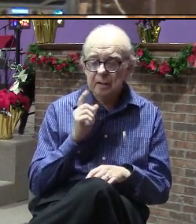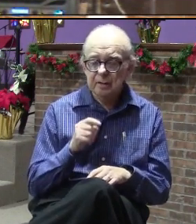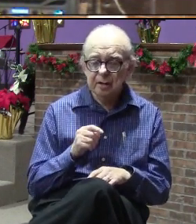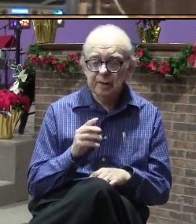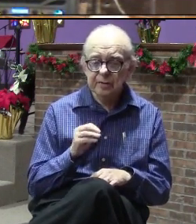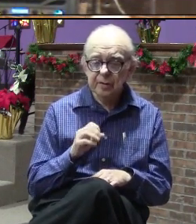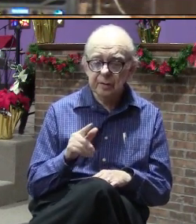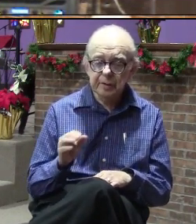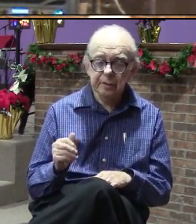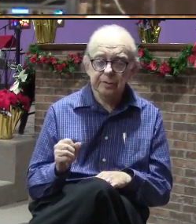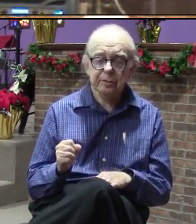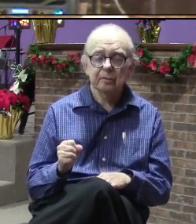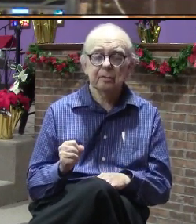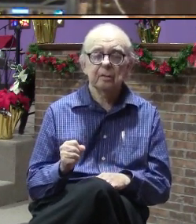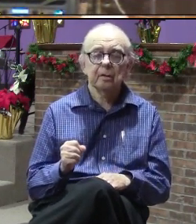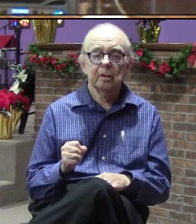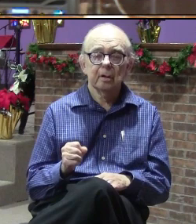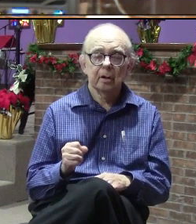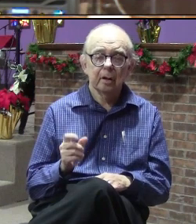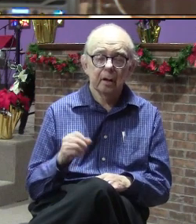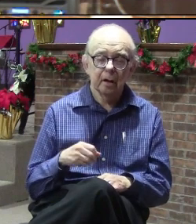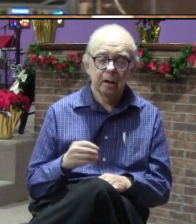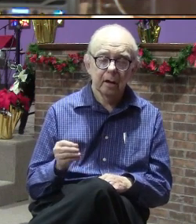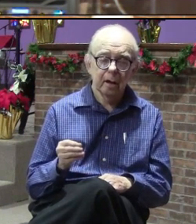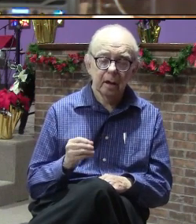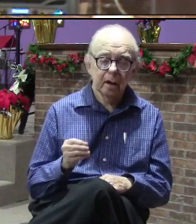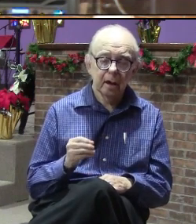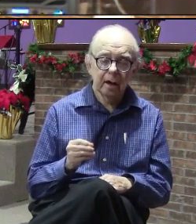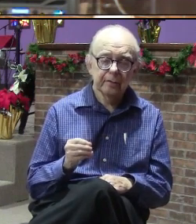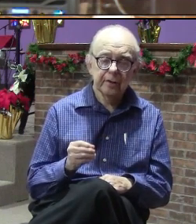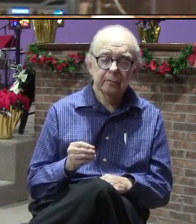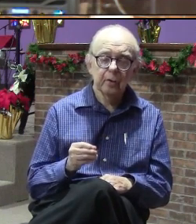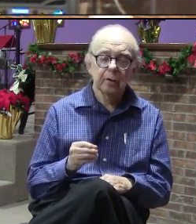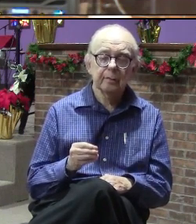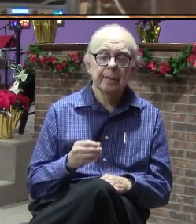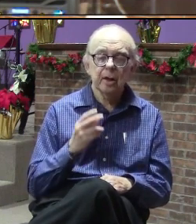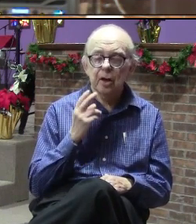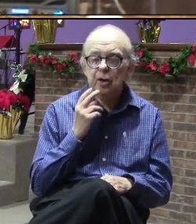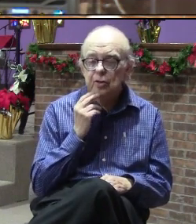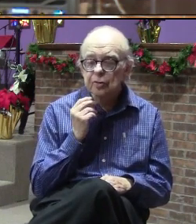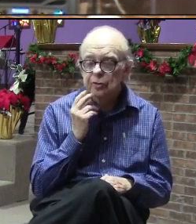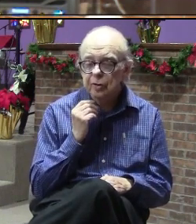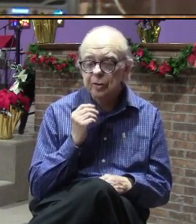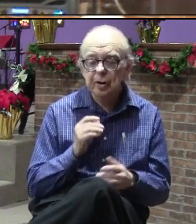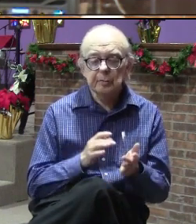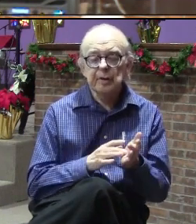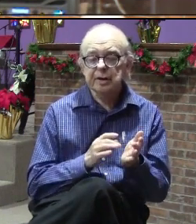meals. I have to take more sugar medicine